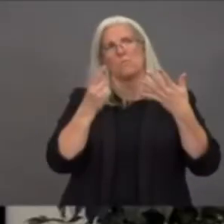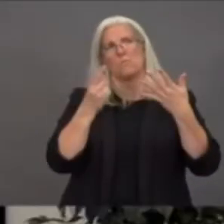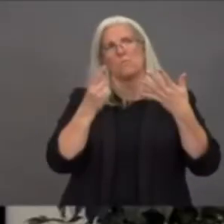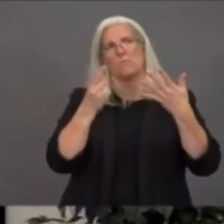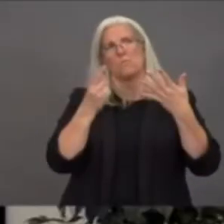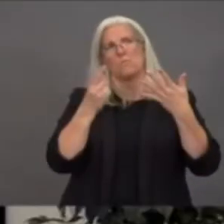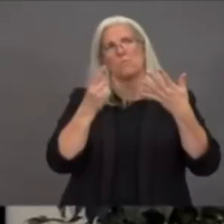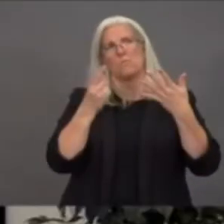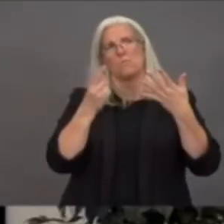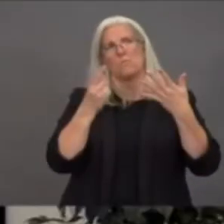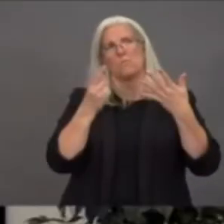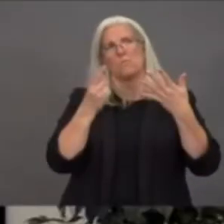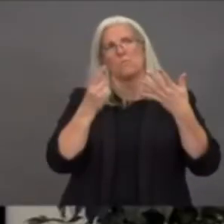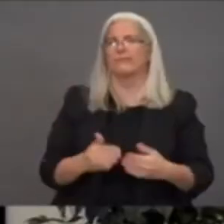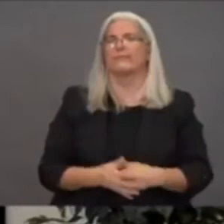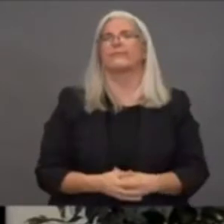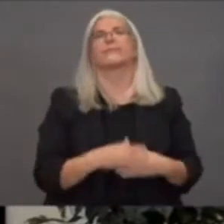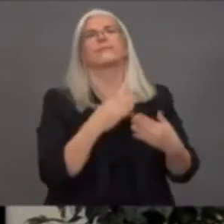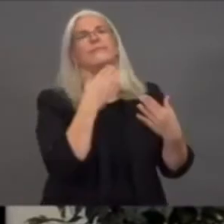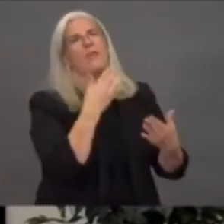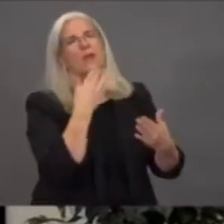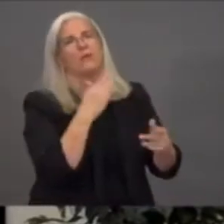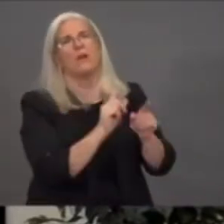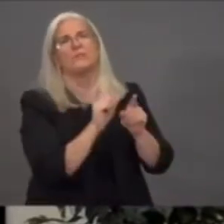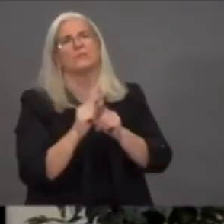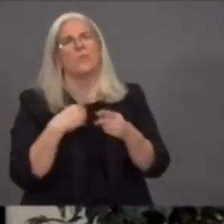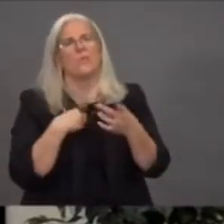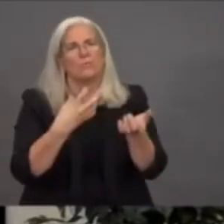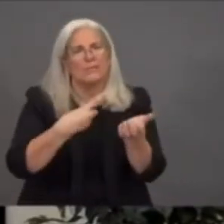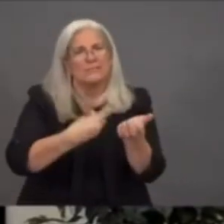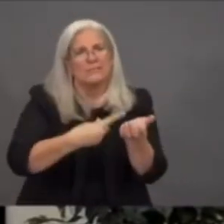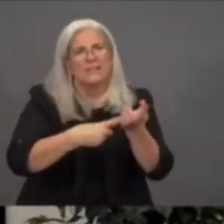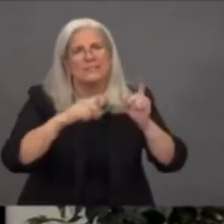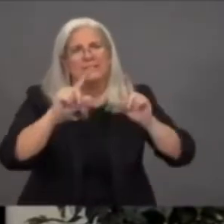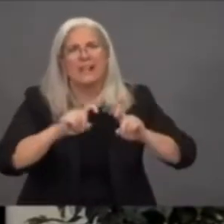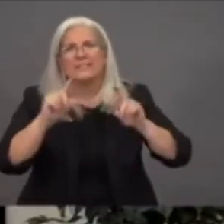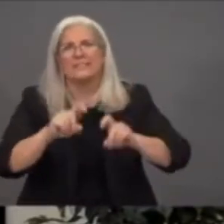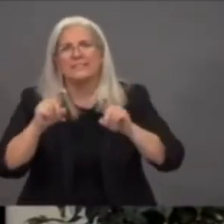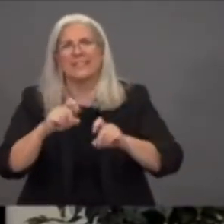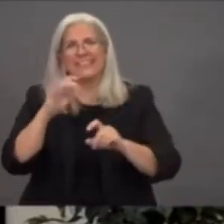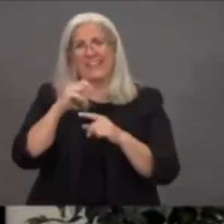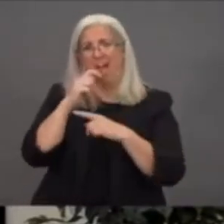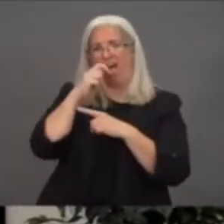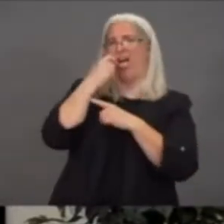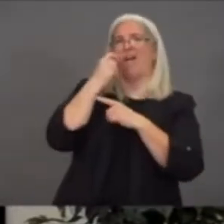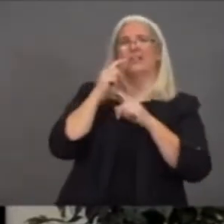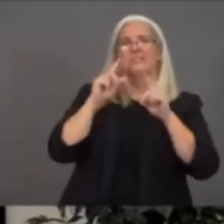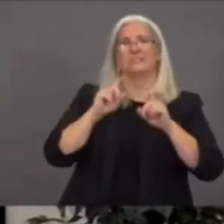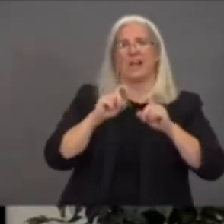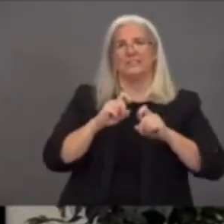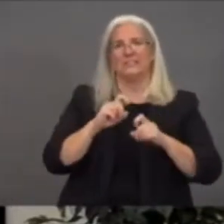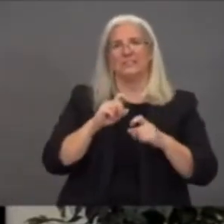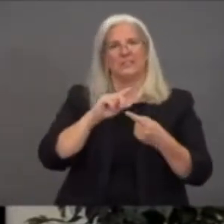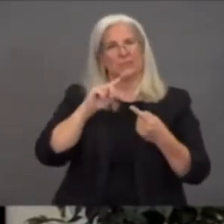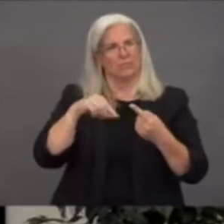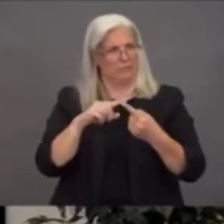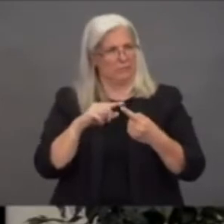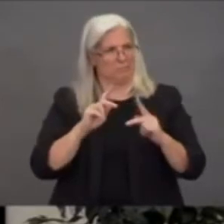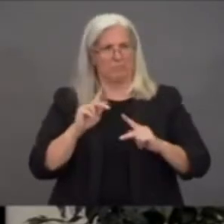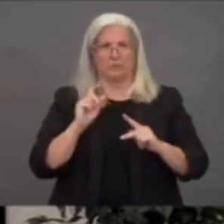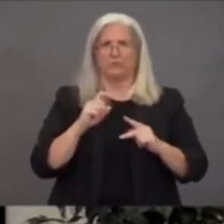you. And also let's talk about a little bit about testing. So when requesting, when should people get